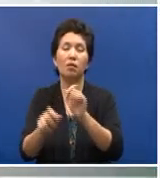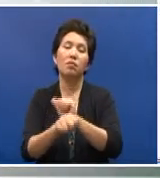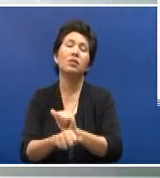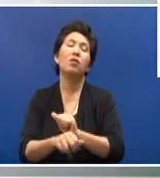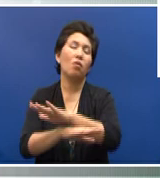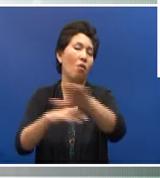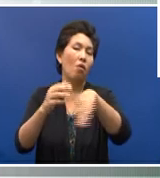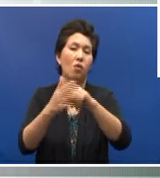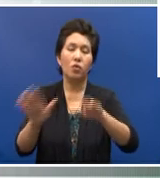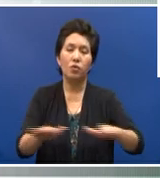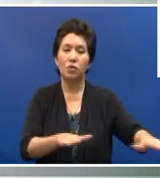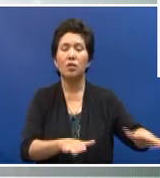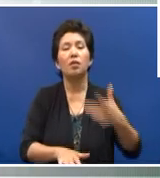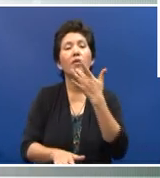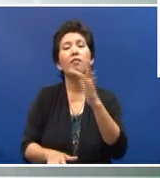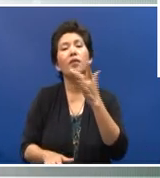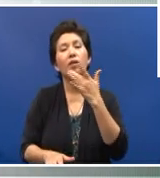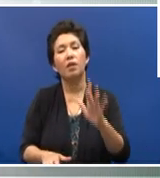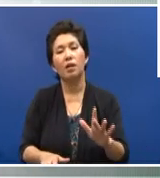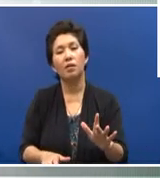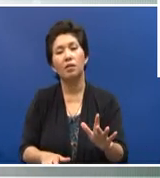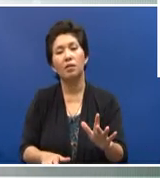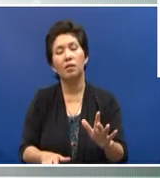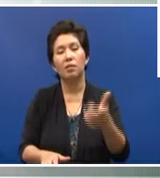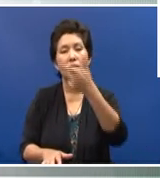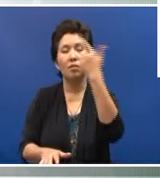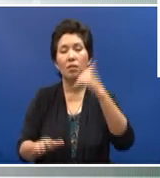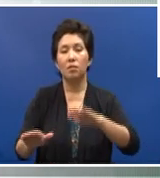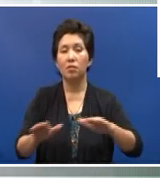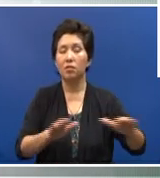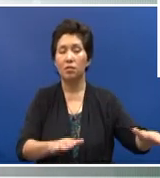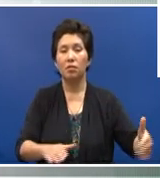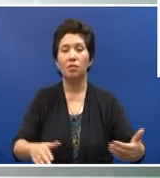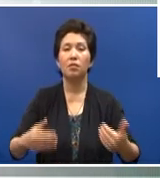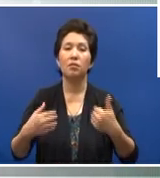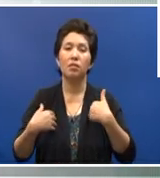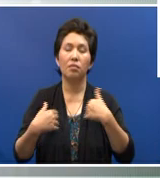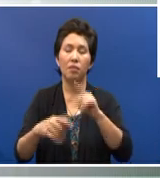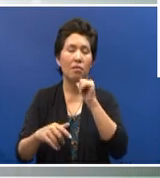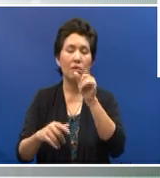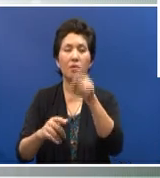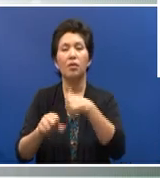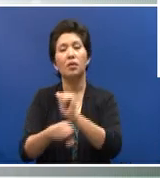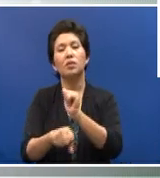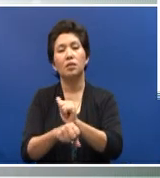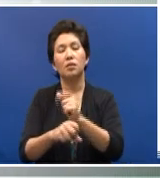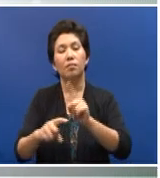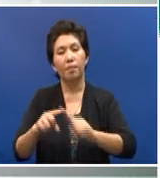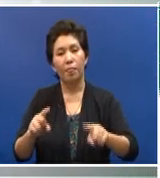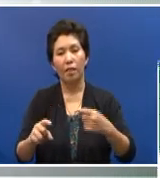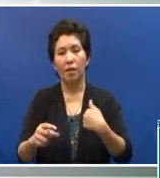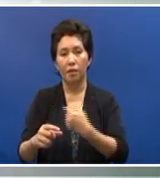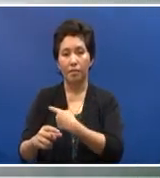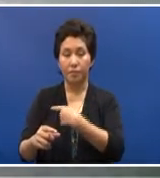lucky. Okay. In developing countries, okay, child exploitation happens in sweatshop. Have you ever heard about the